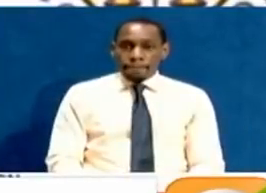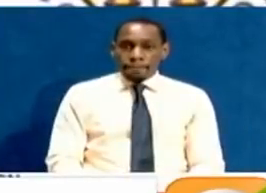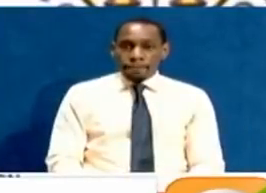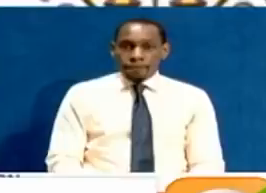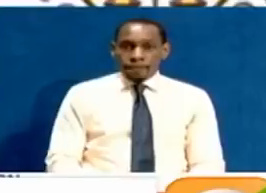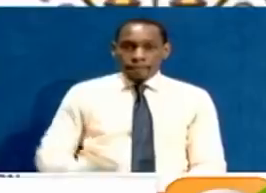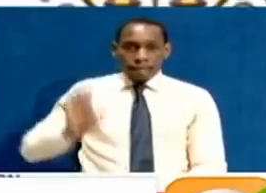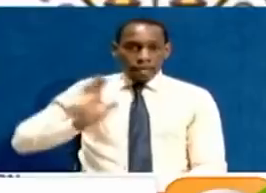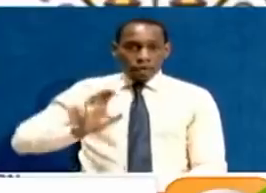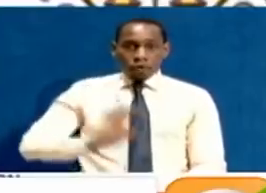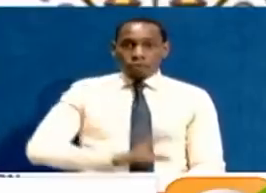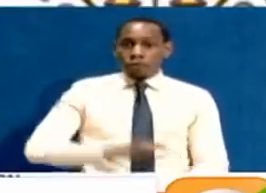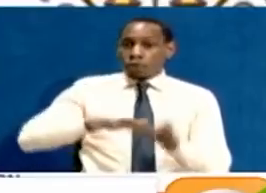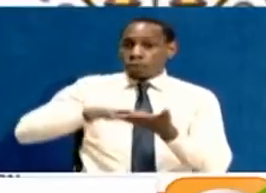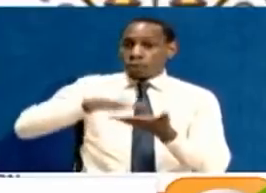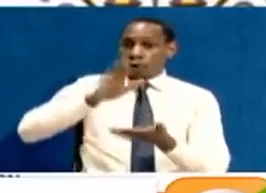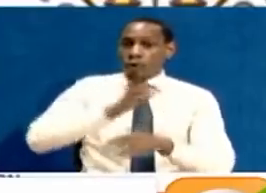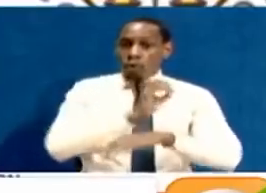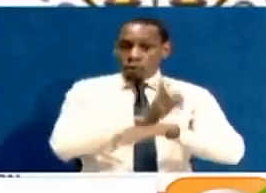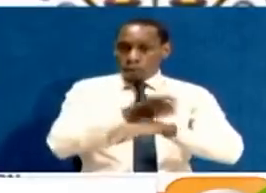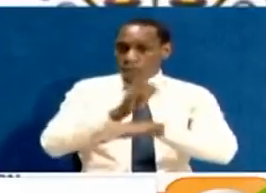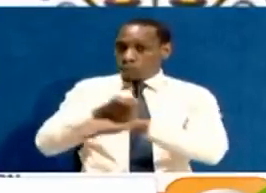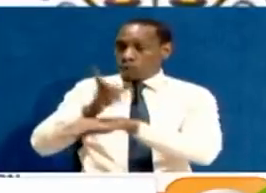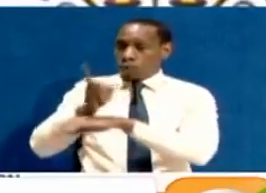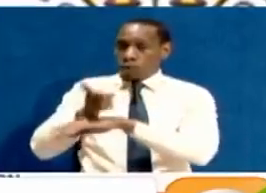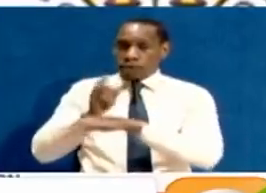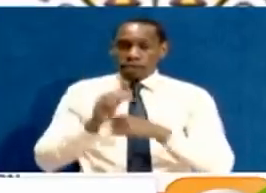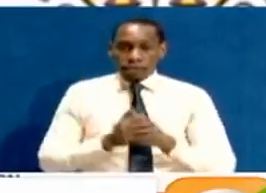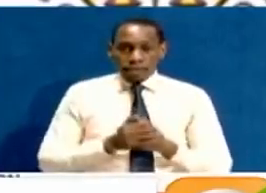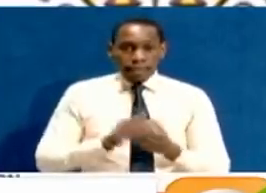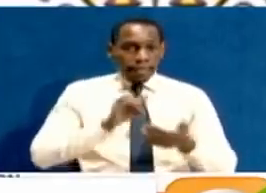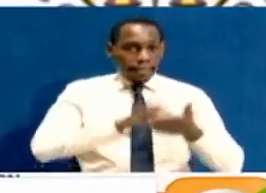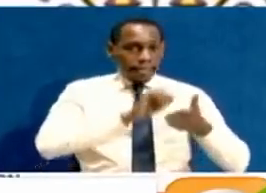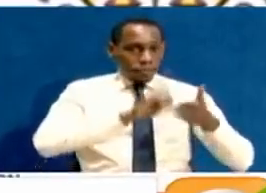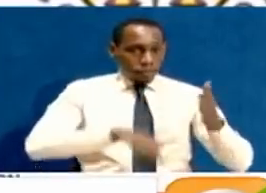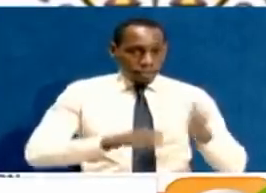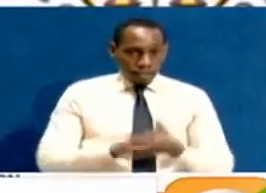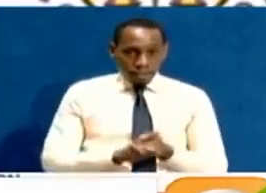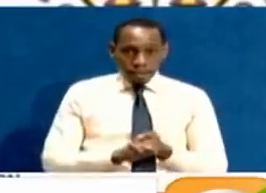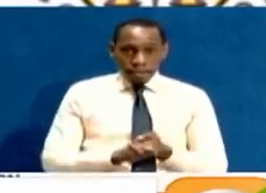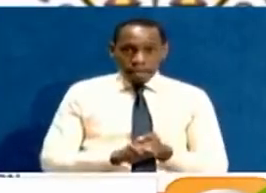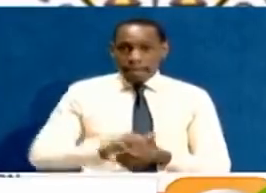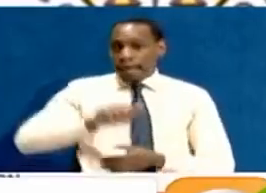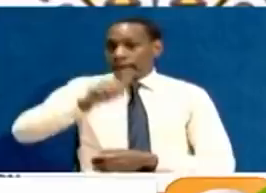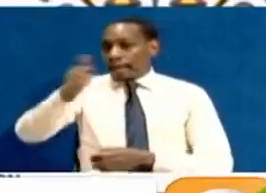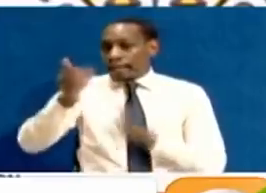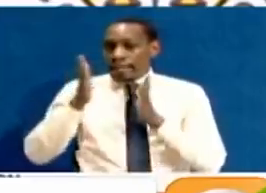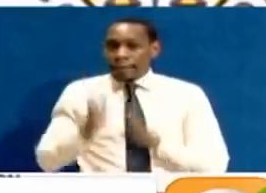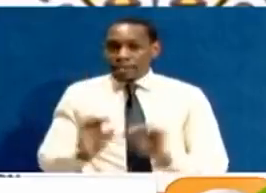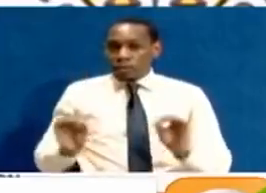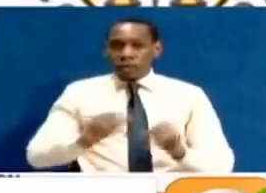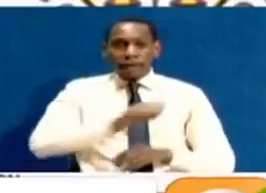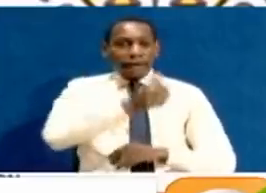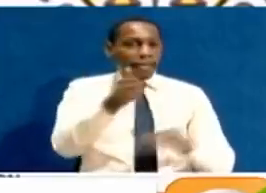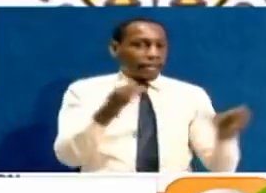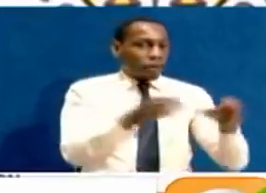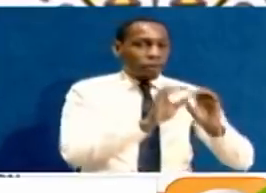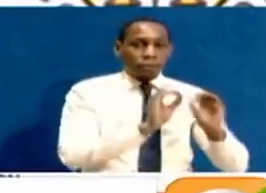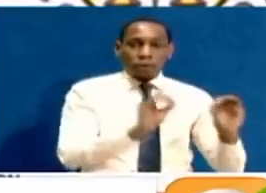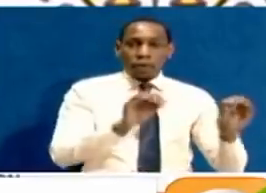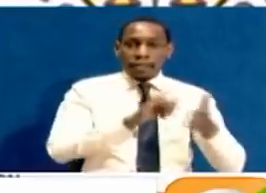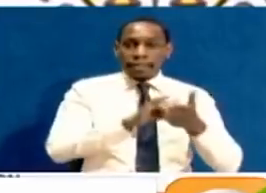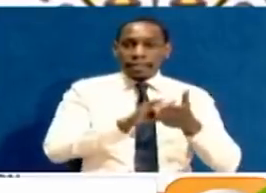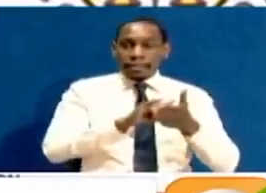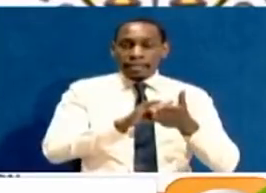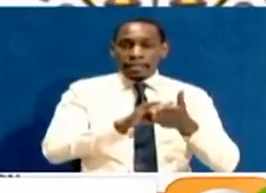The Commission further cautions that no other person or entity